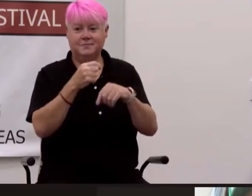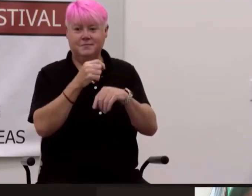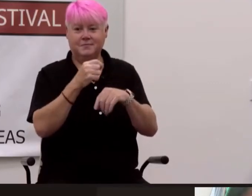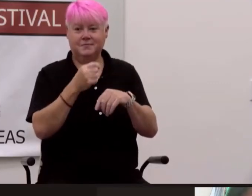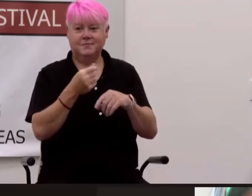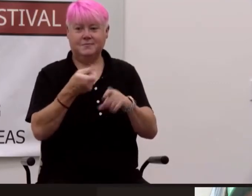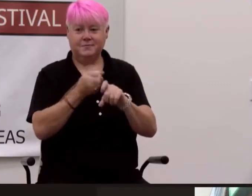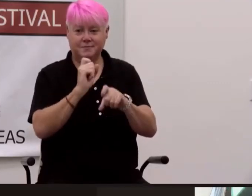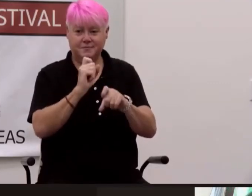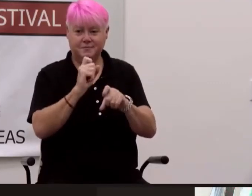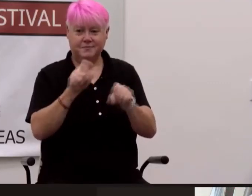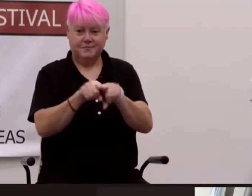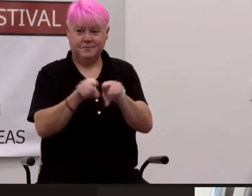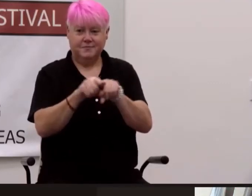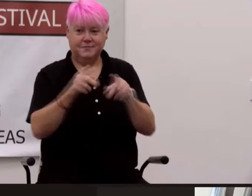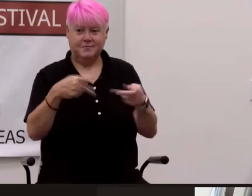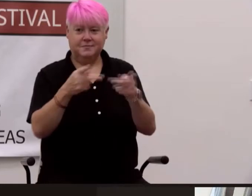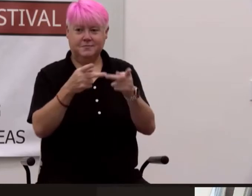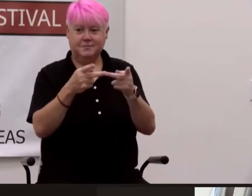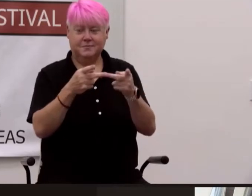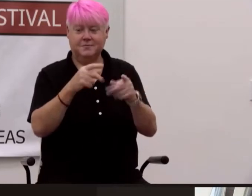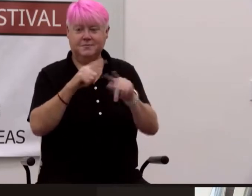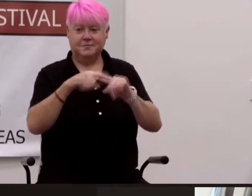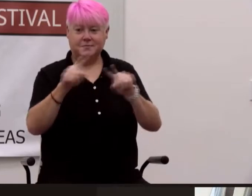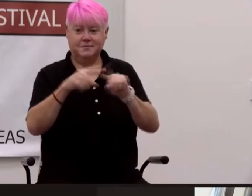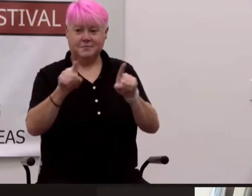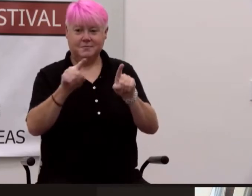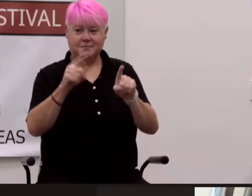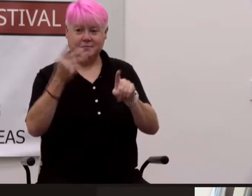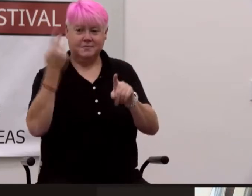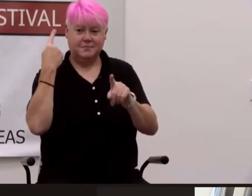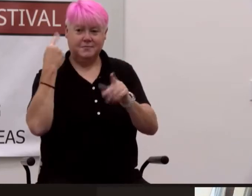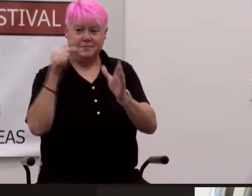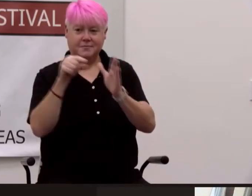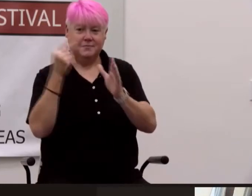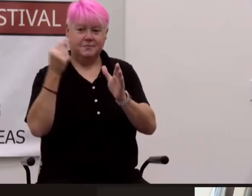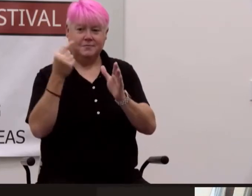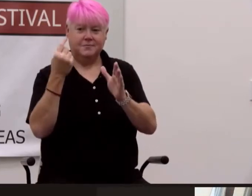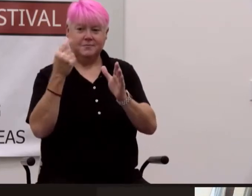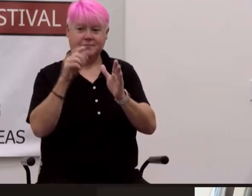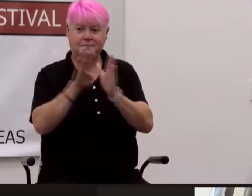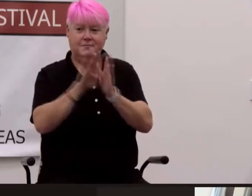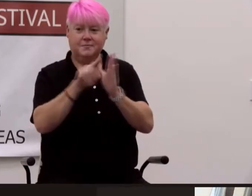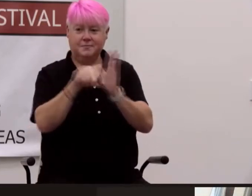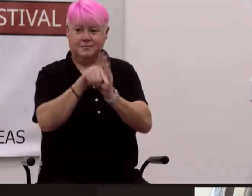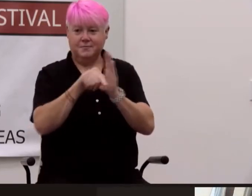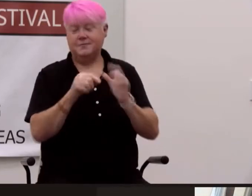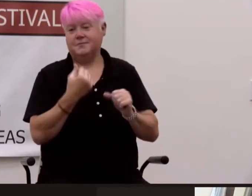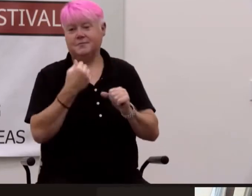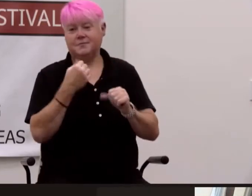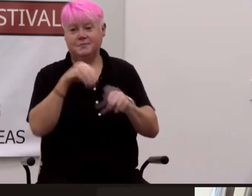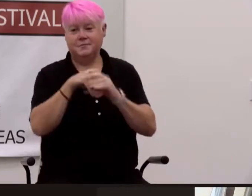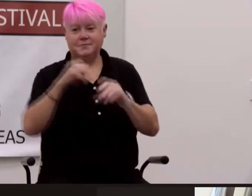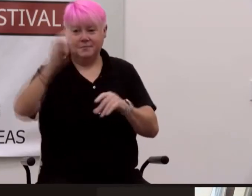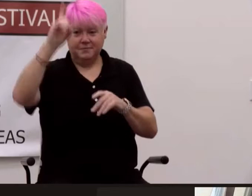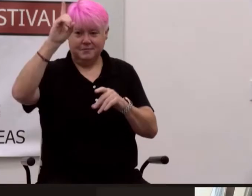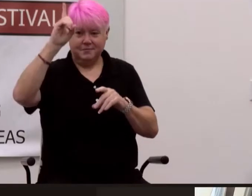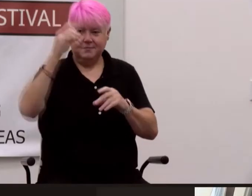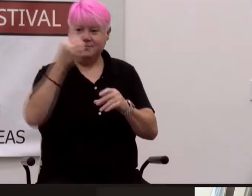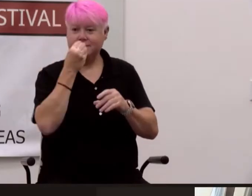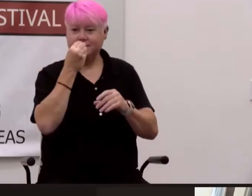different backgrounds, but we've known each other for quite some time. So we both were in the Edmonton food community. We knew of one